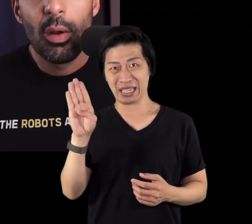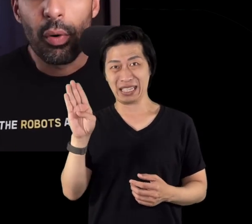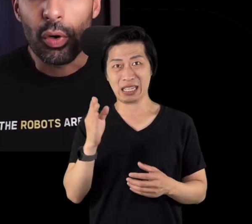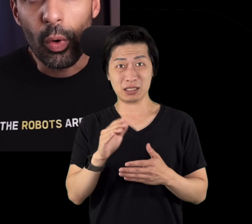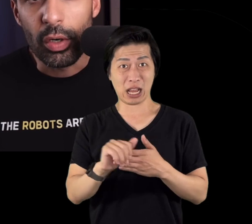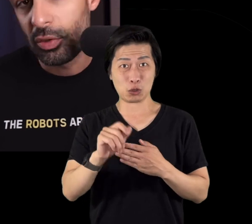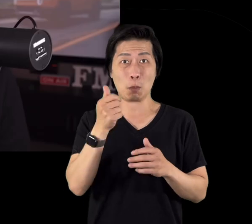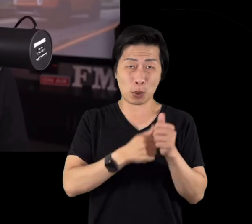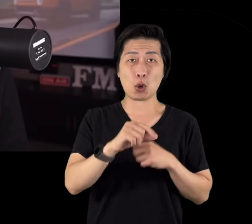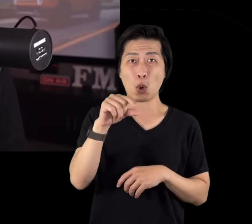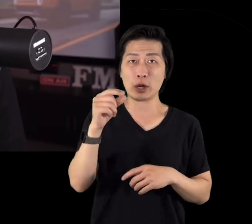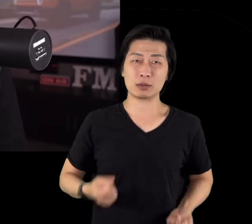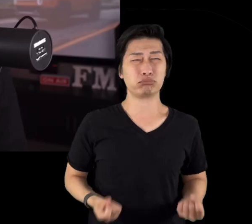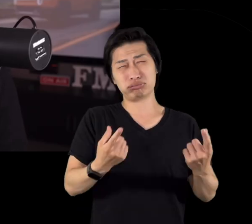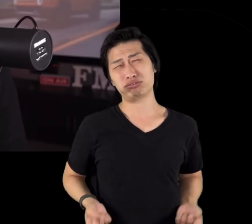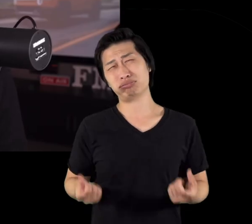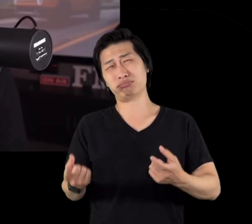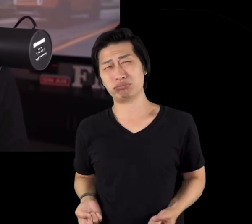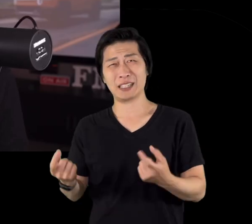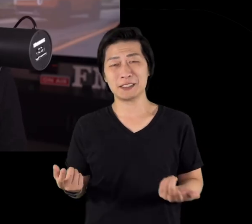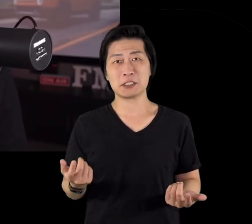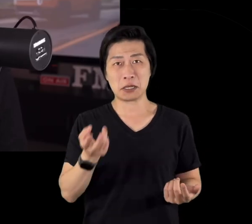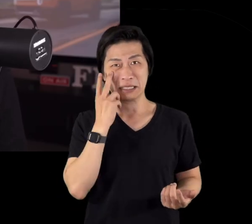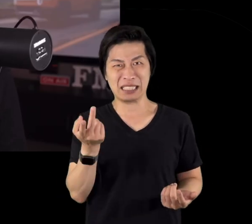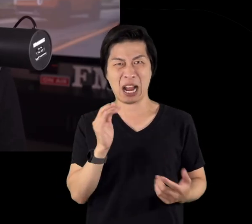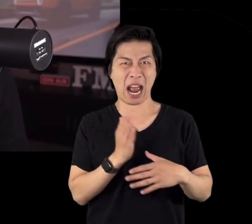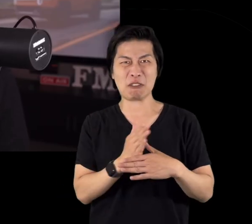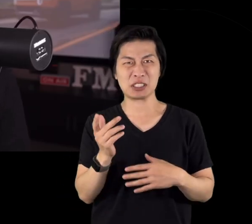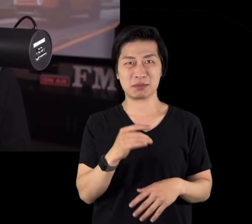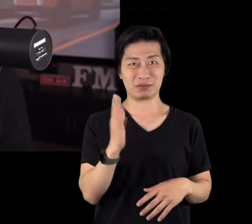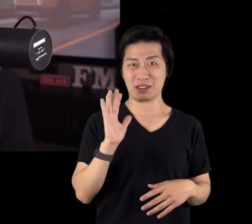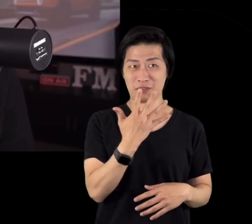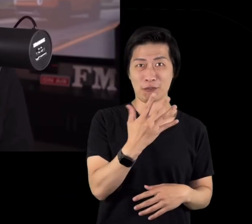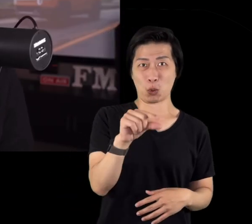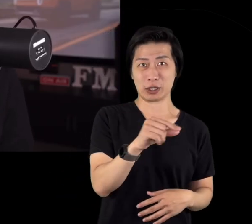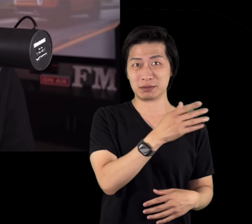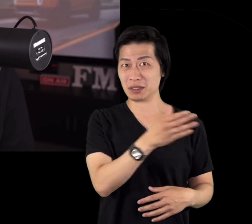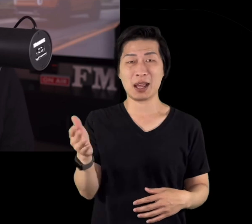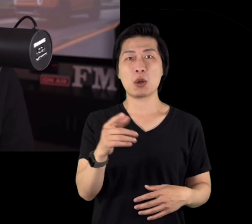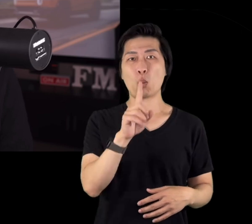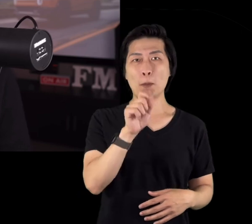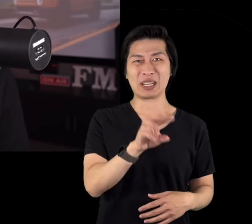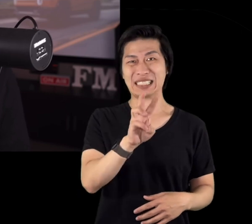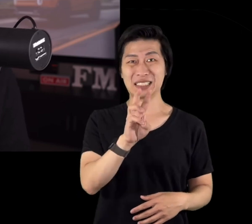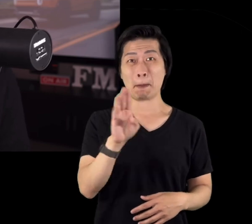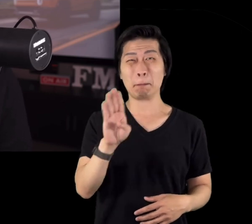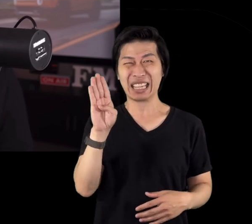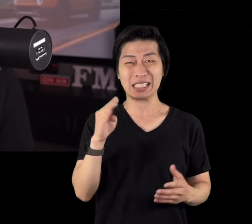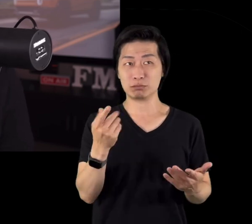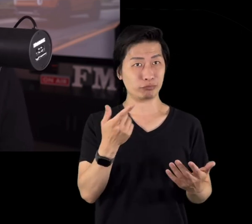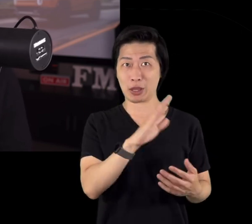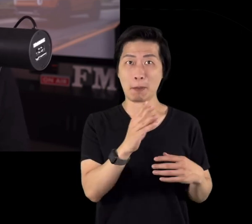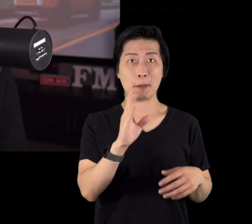cash per quarter. So basically every quarter on average for the last 5 or so quarters, about $1.6 billion of cash just leaves